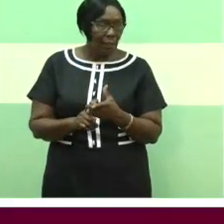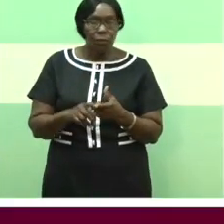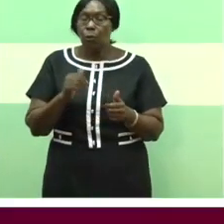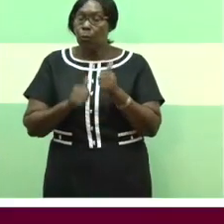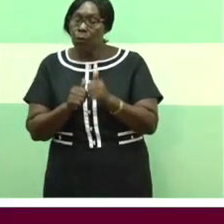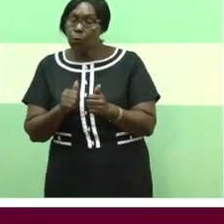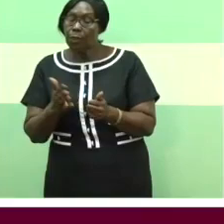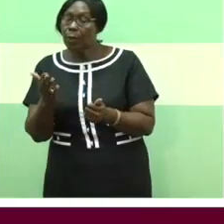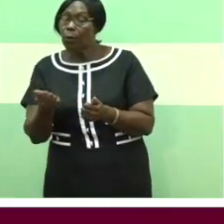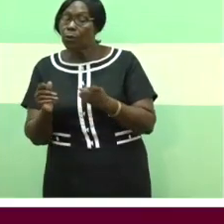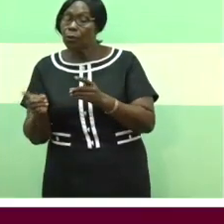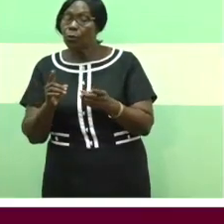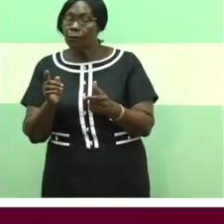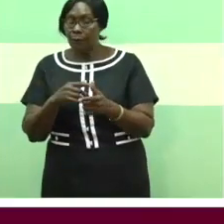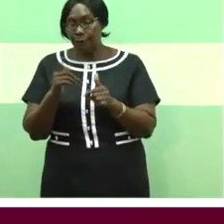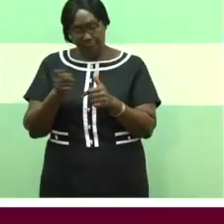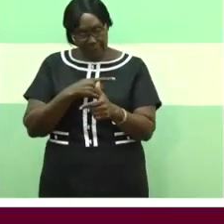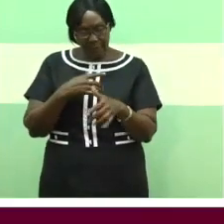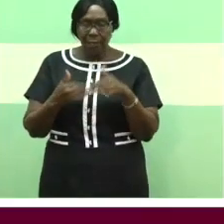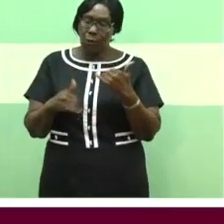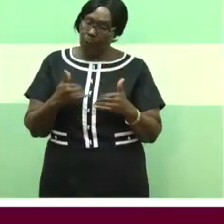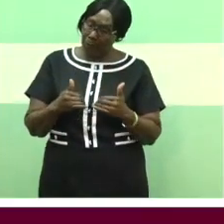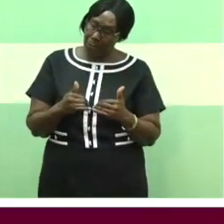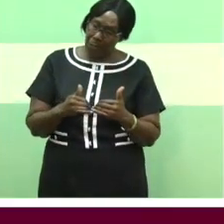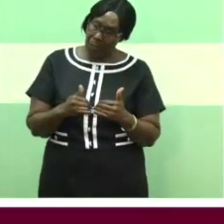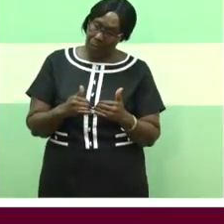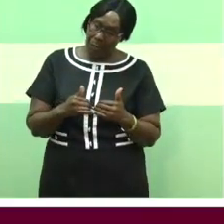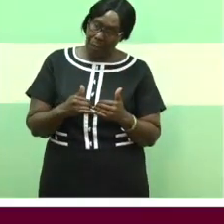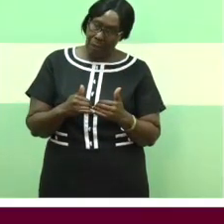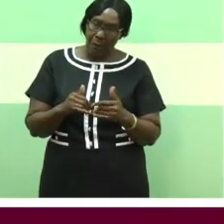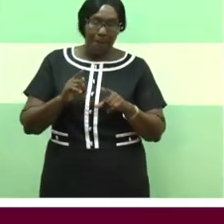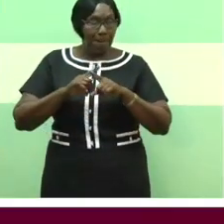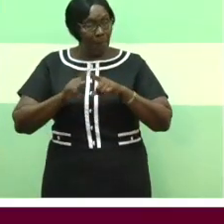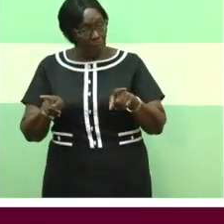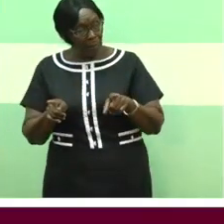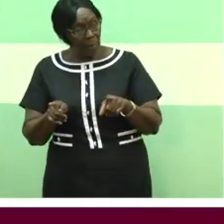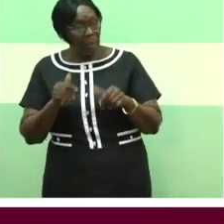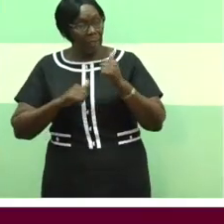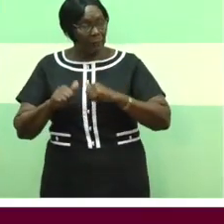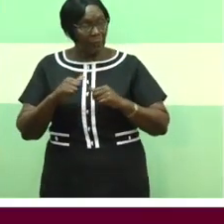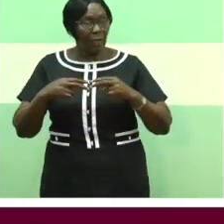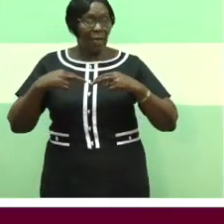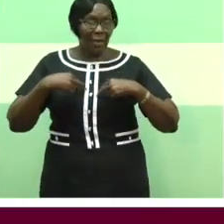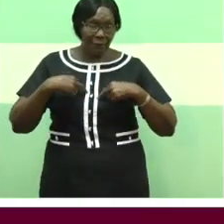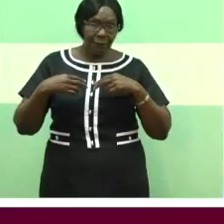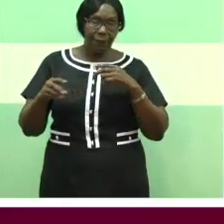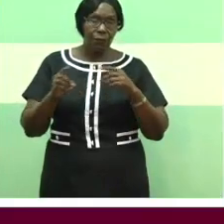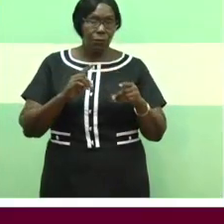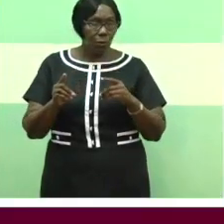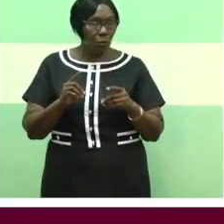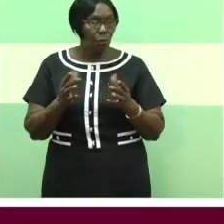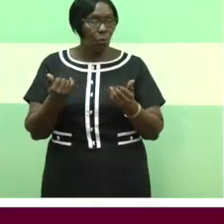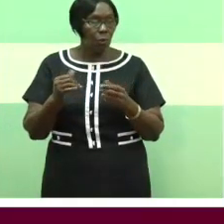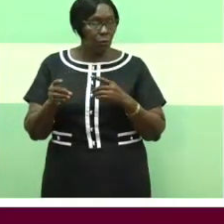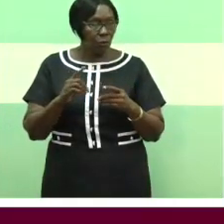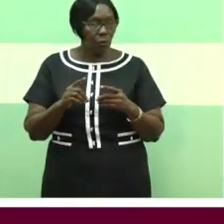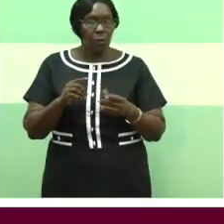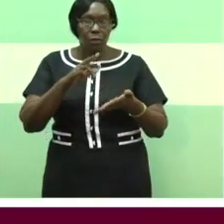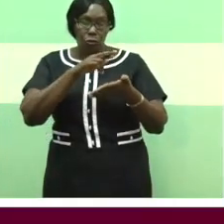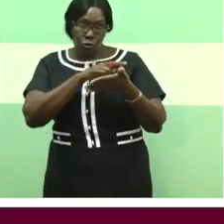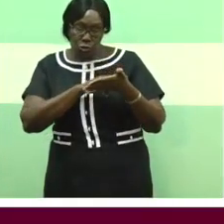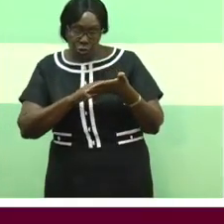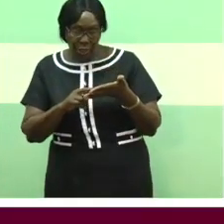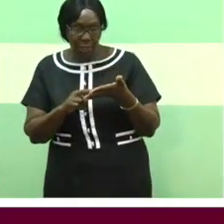preferred activity would be to play, right? But the activity that the child would not really want to do may be